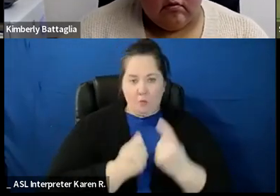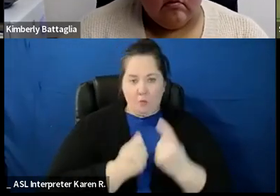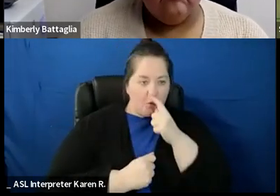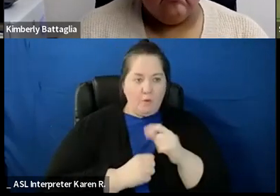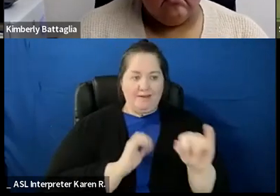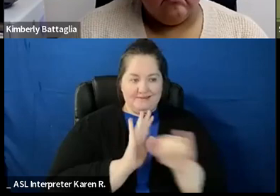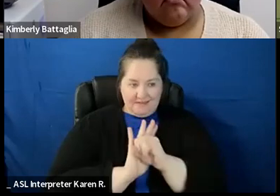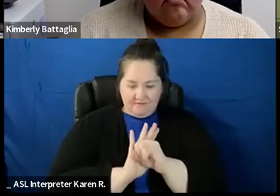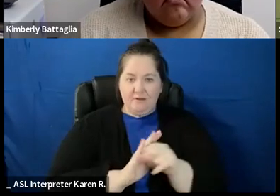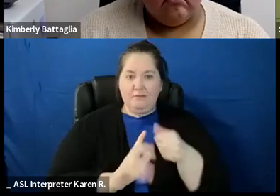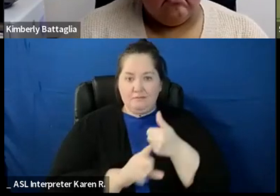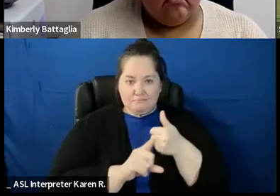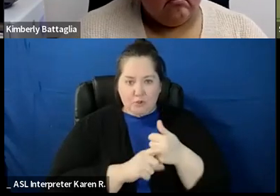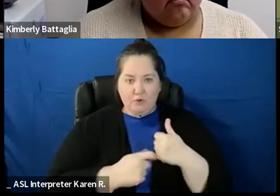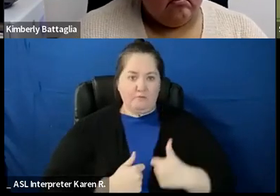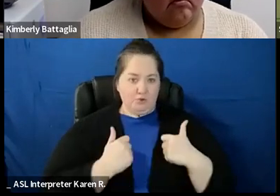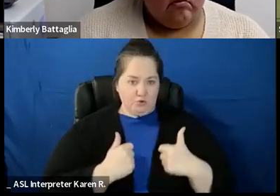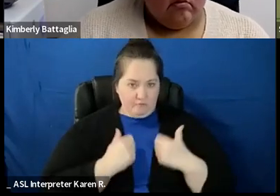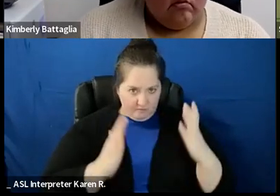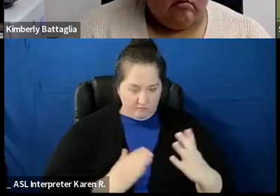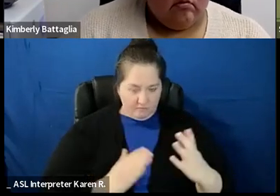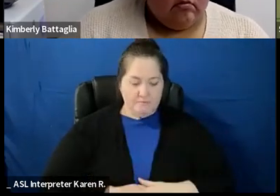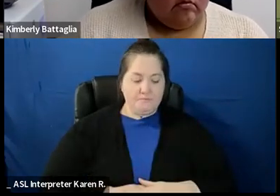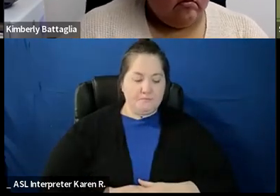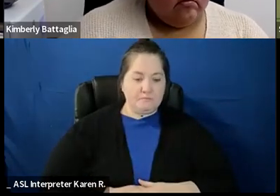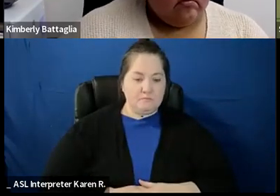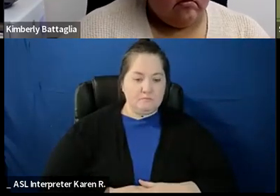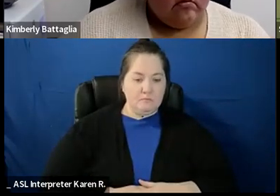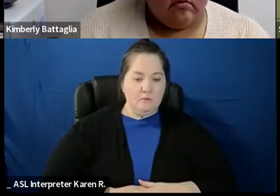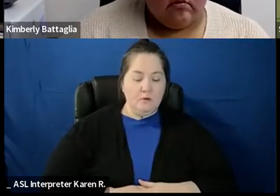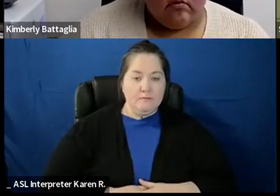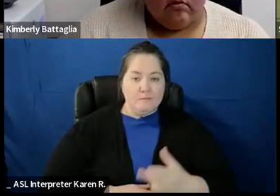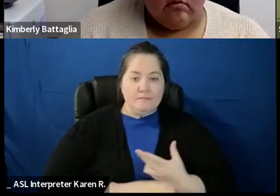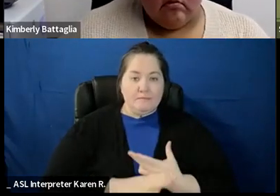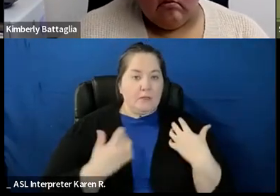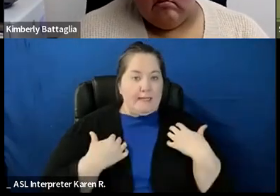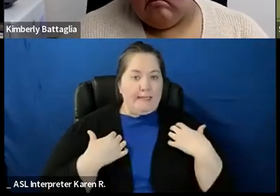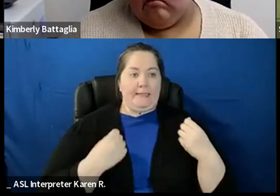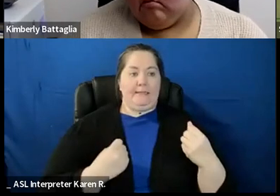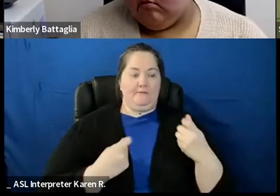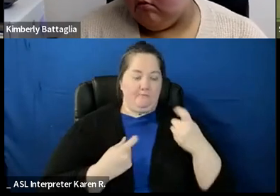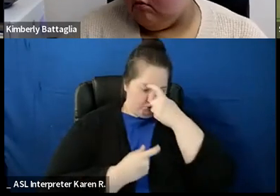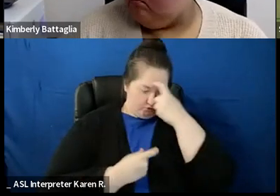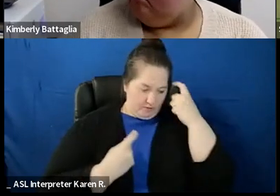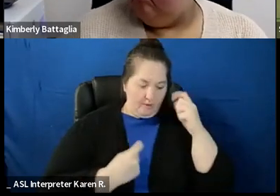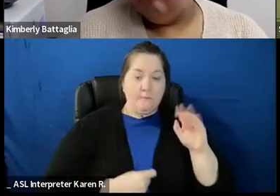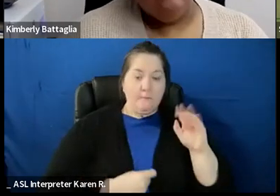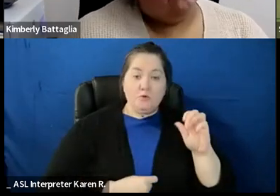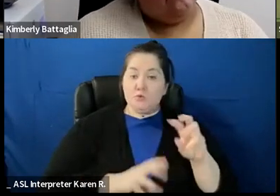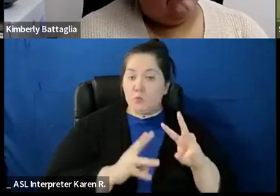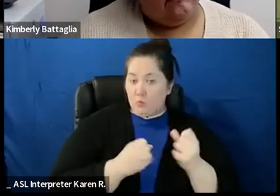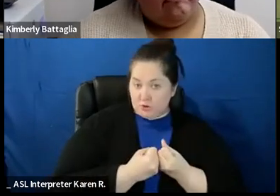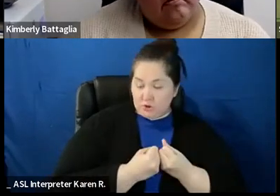survivor. And we used a healing from the trauma of abuse workshop, but we also